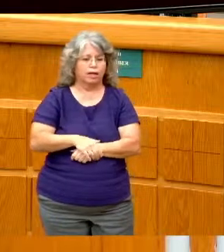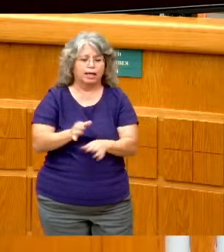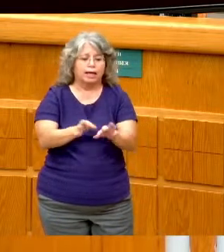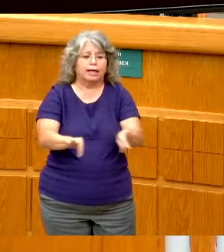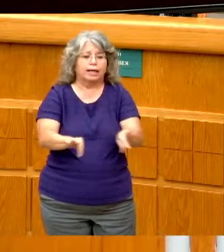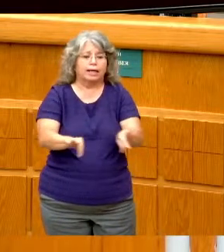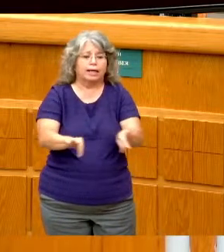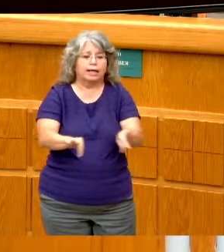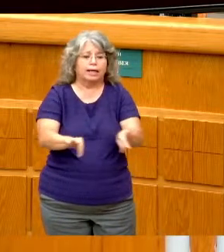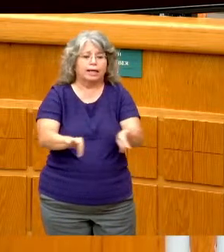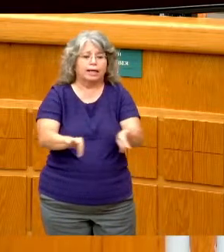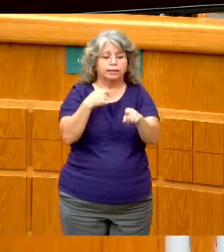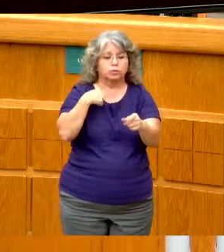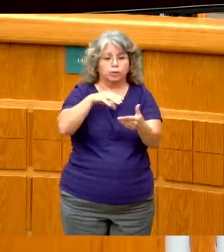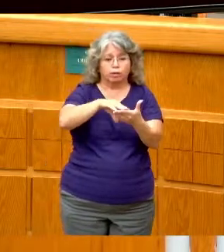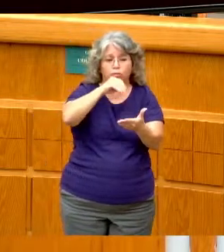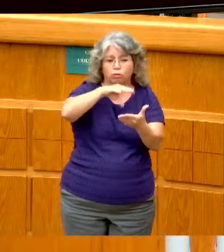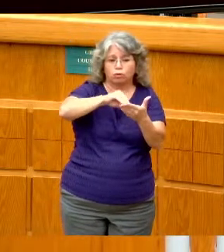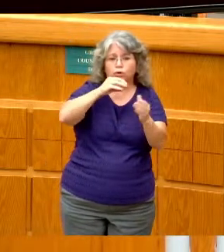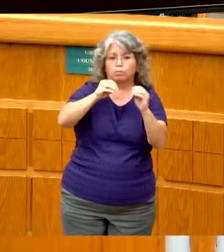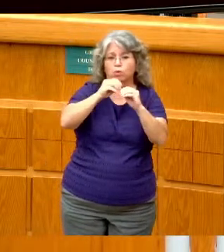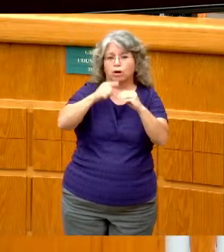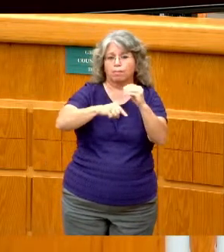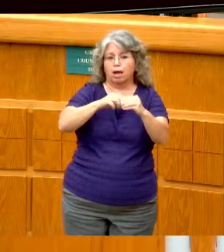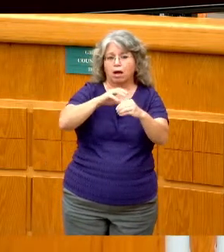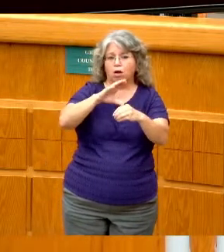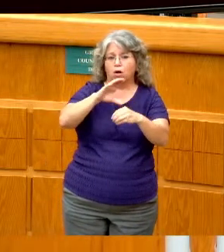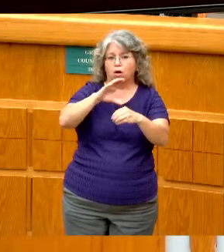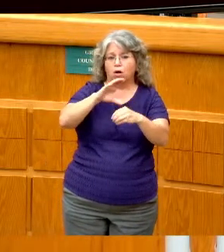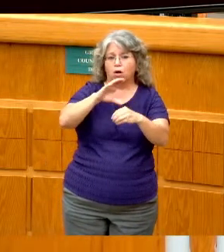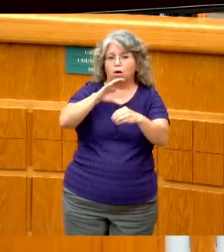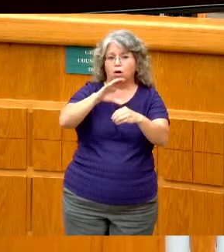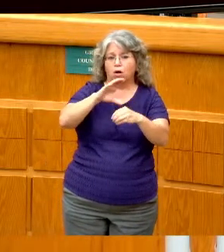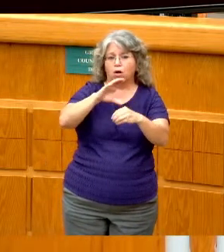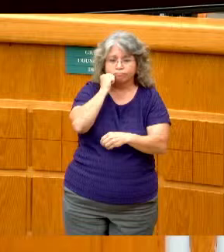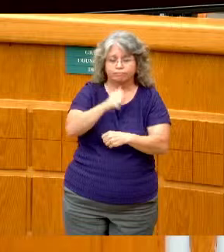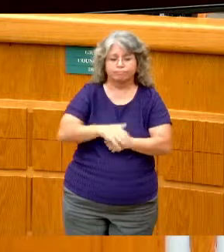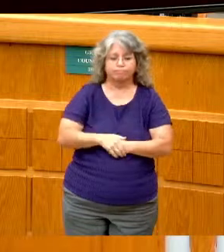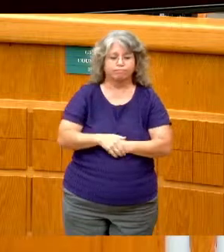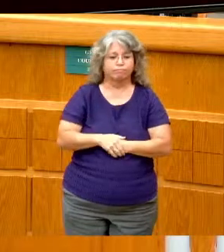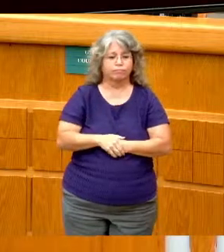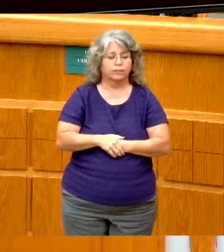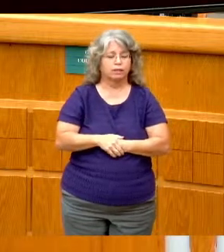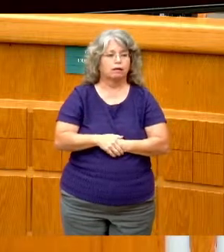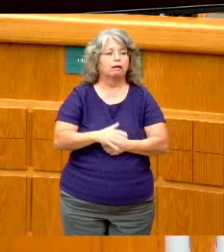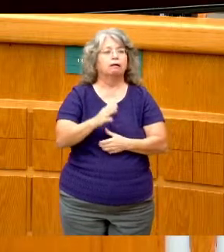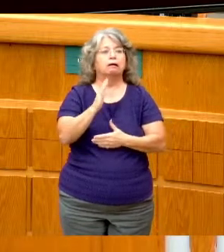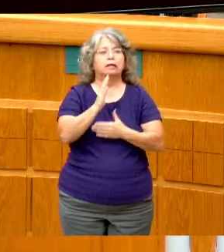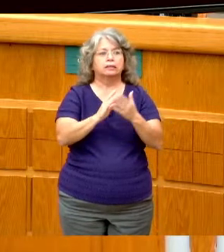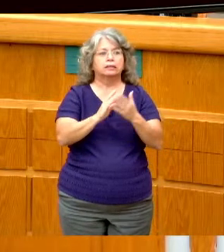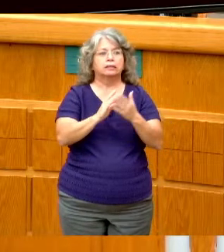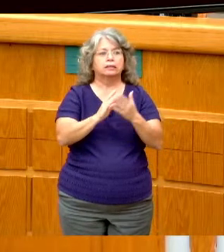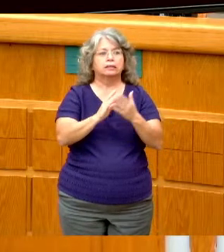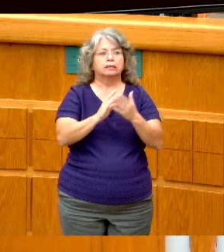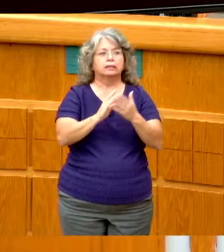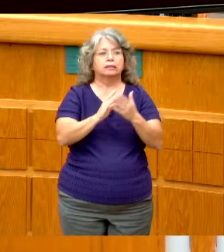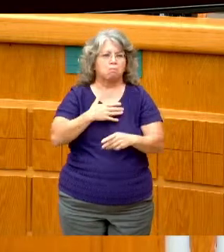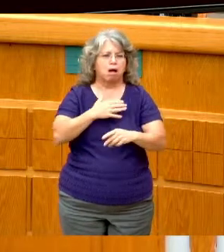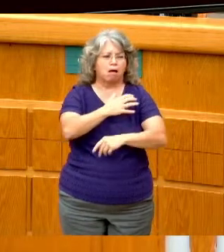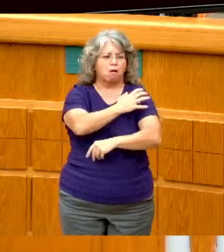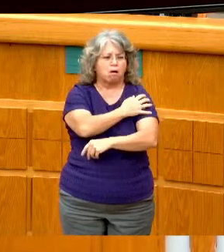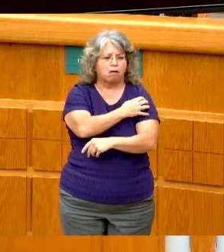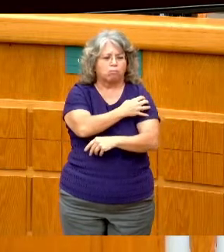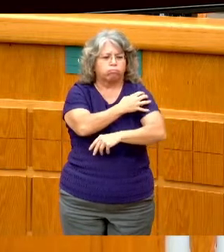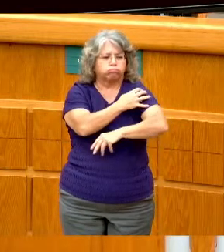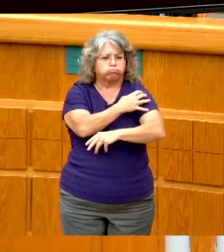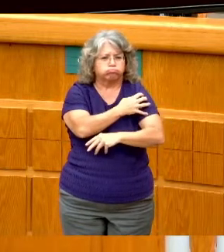more about COVID-19 every day. Now, I will tell you, some people think, well, my arm got a little swollen, I should report it. That's